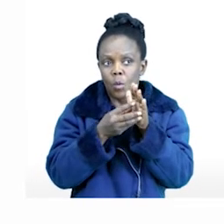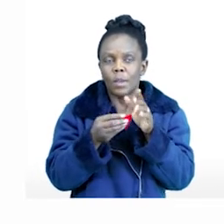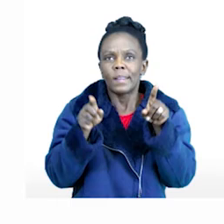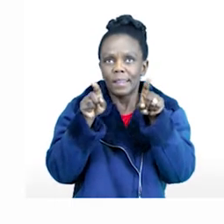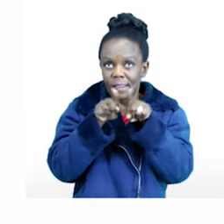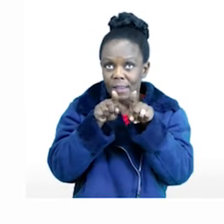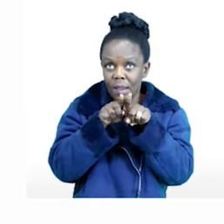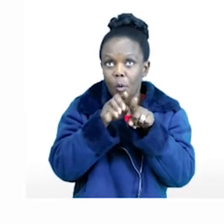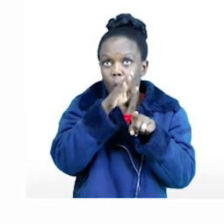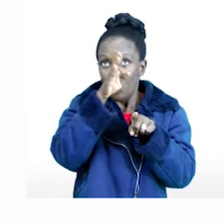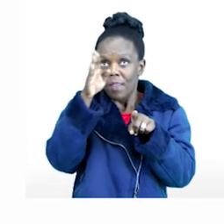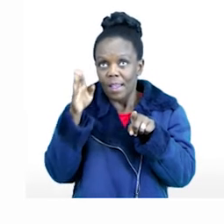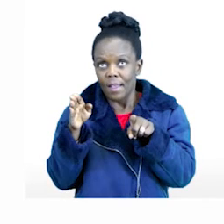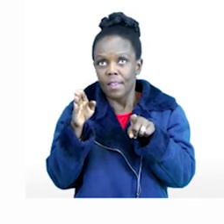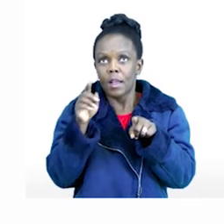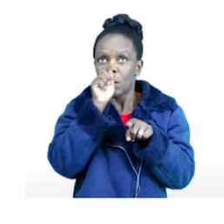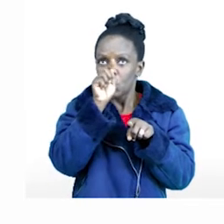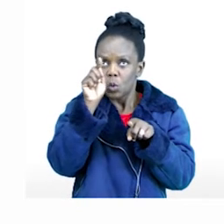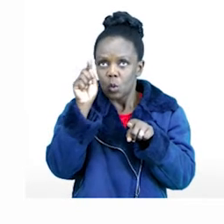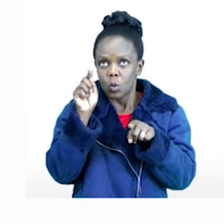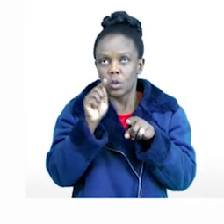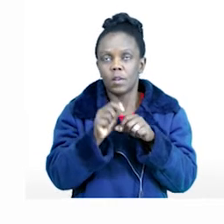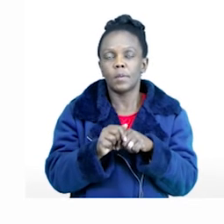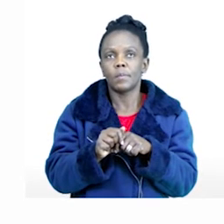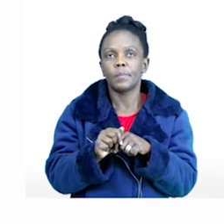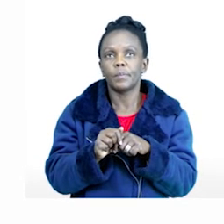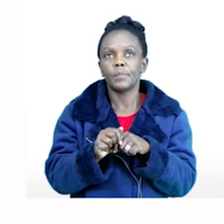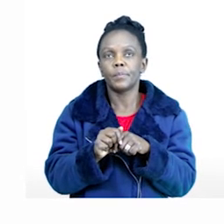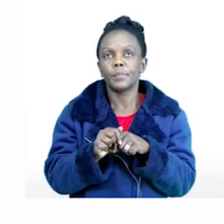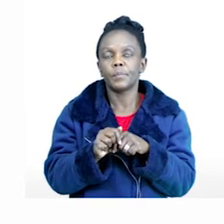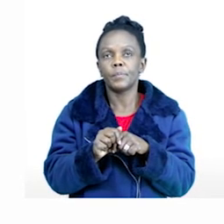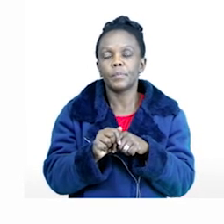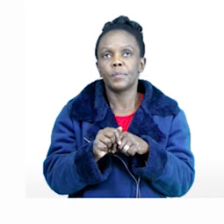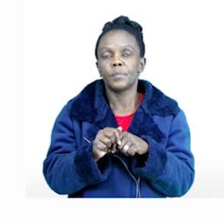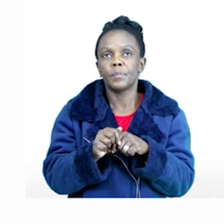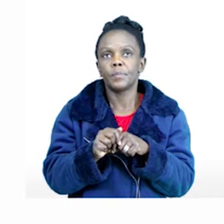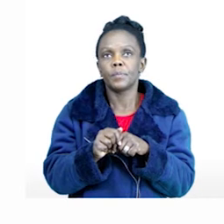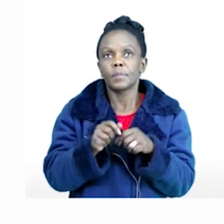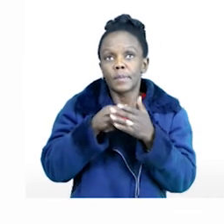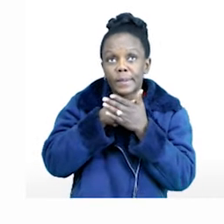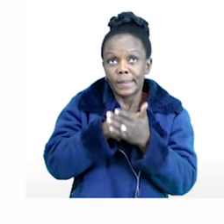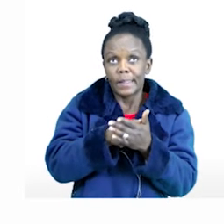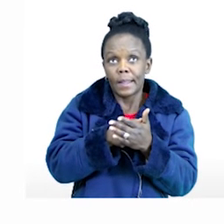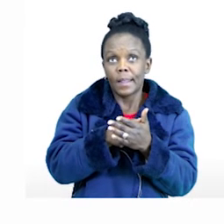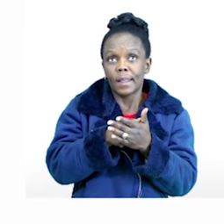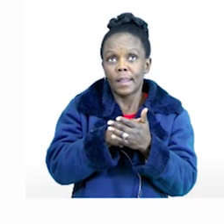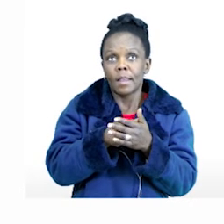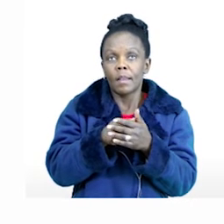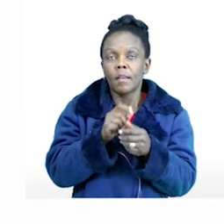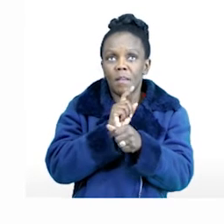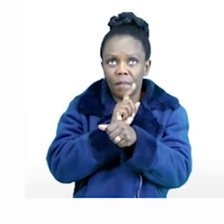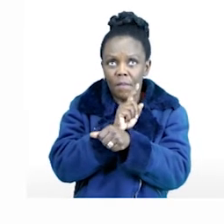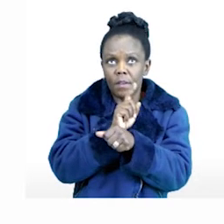any connections at all. We are going to try the first one together, and after that, I would like you to try